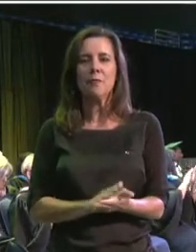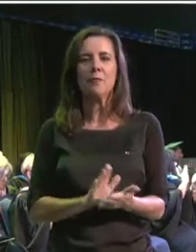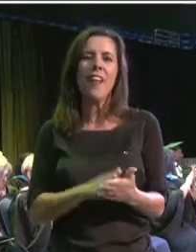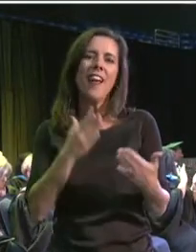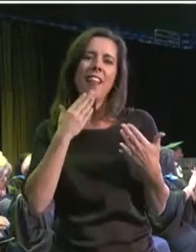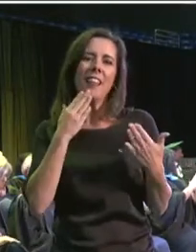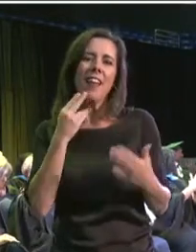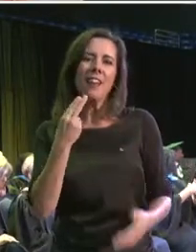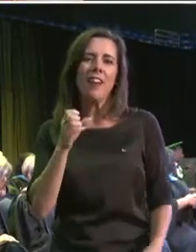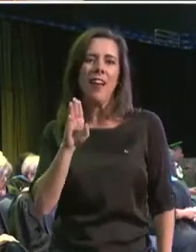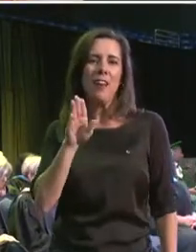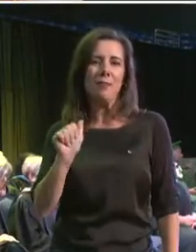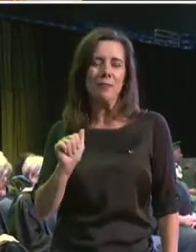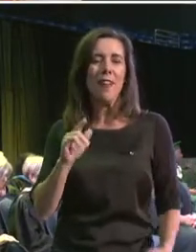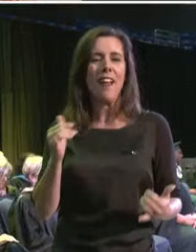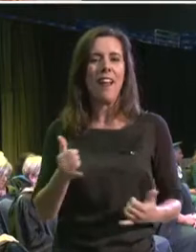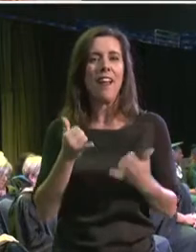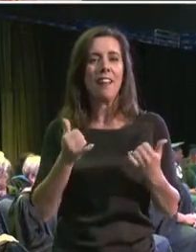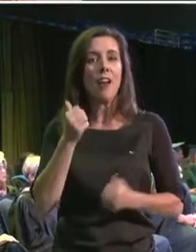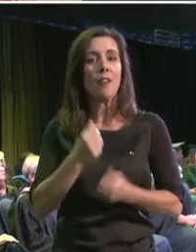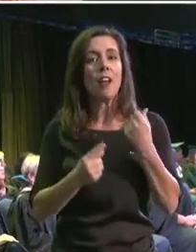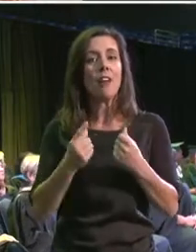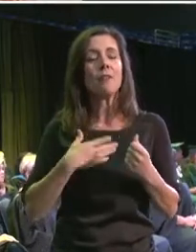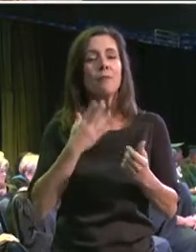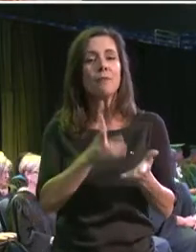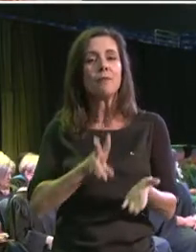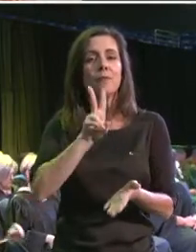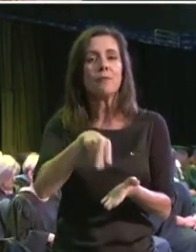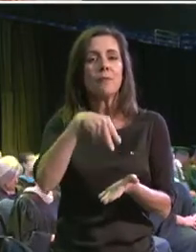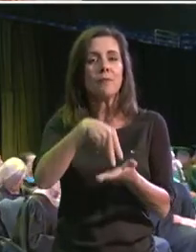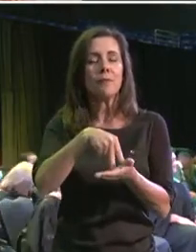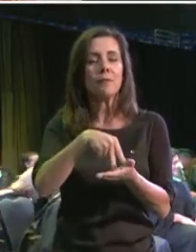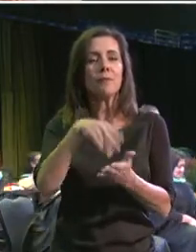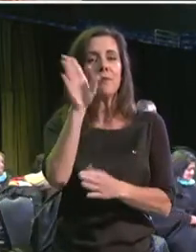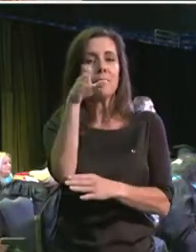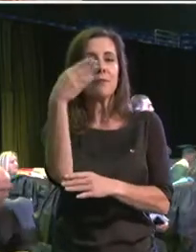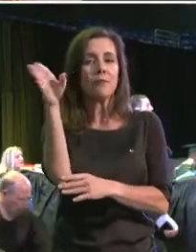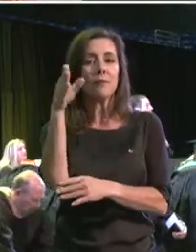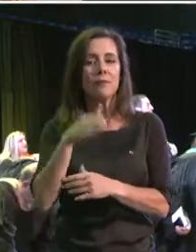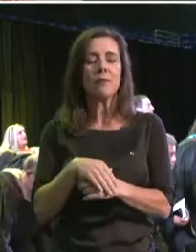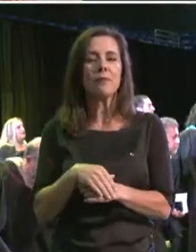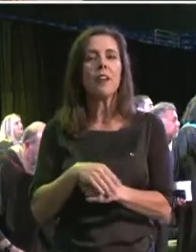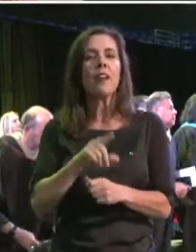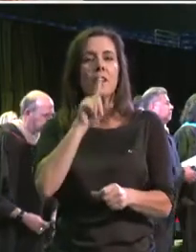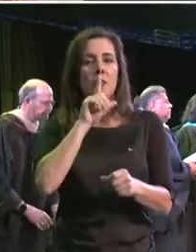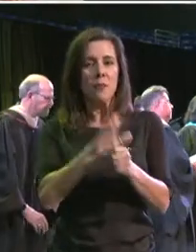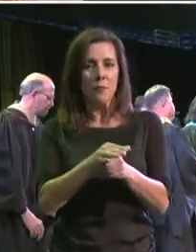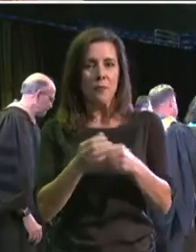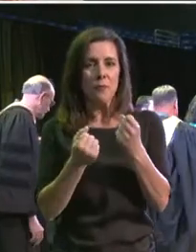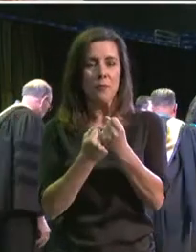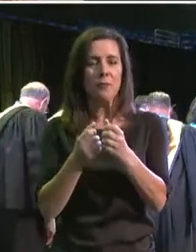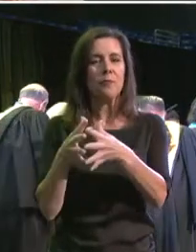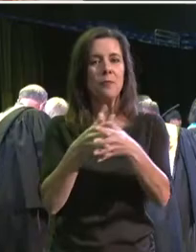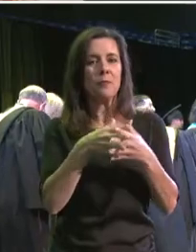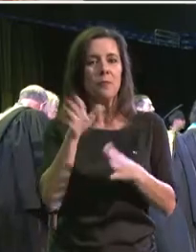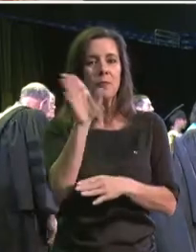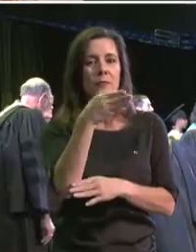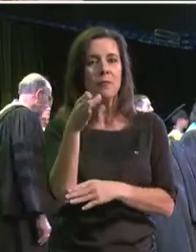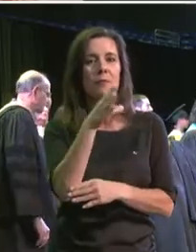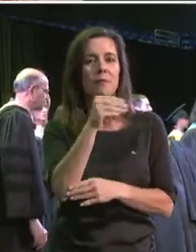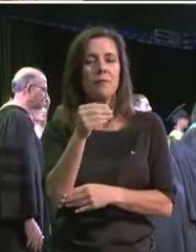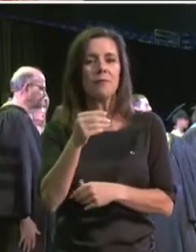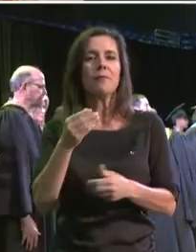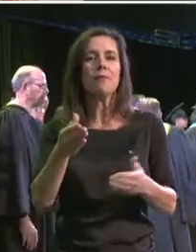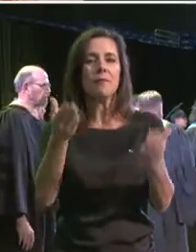Thank you, Heba. At this time, would everyone please stand for the presentation of colors, the pledge to the American flag, and the national